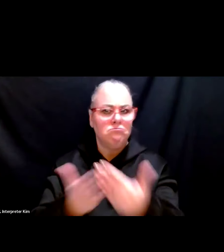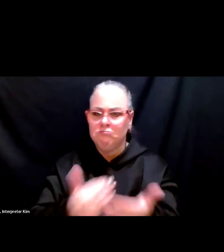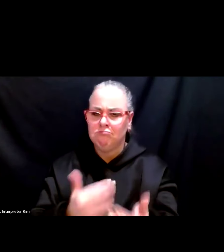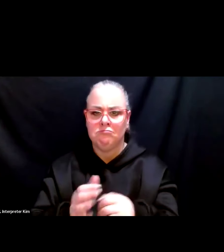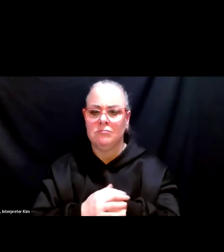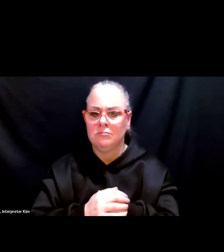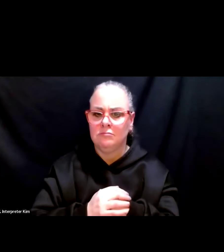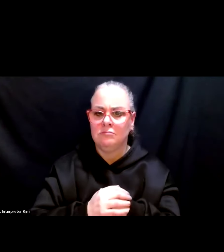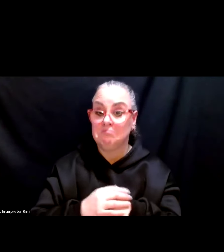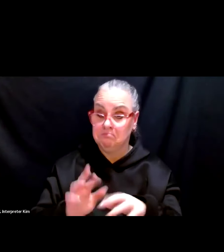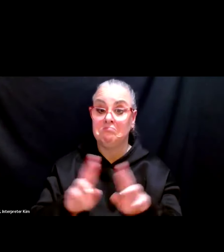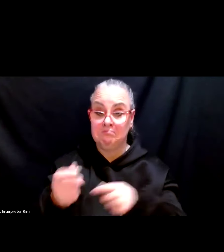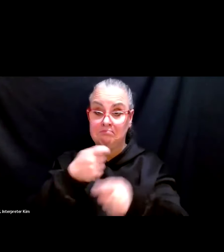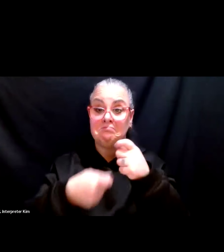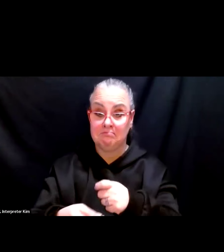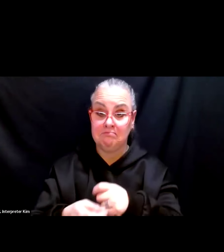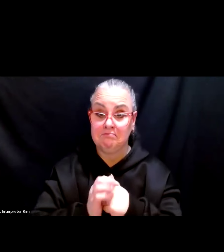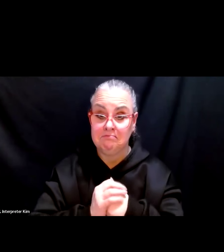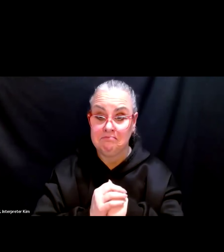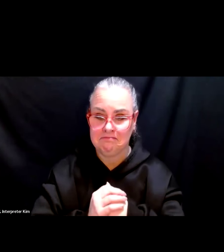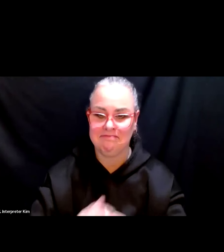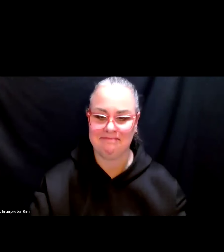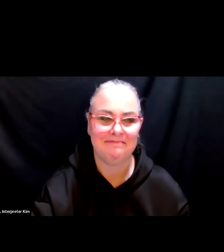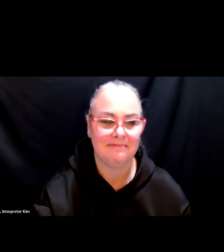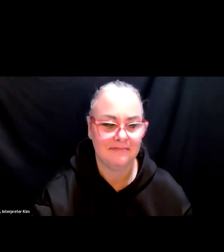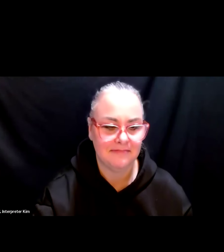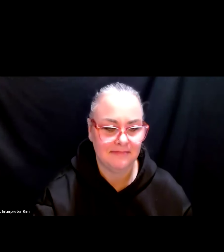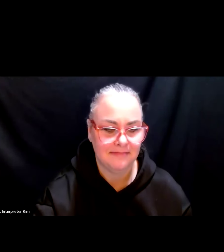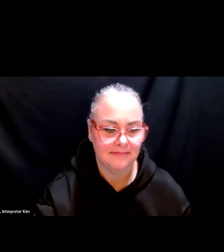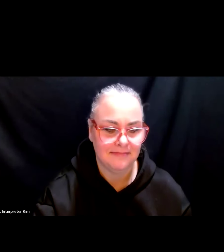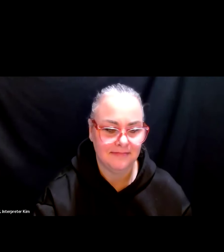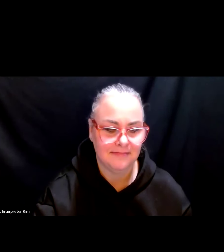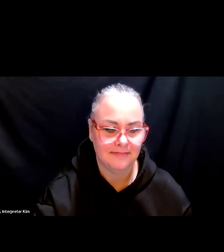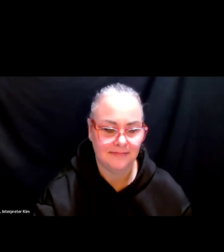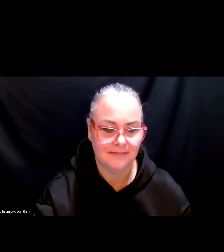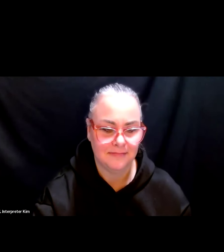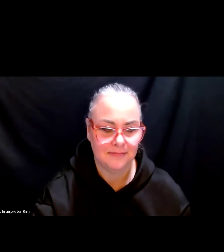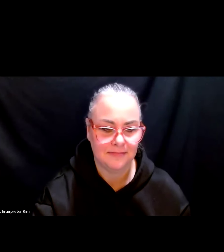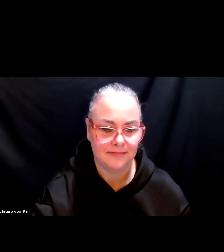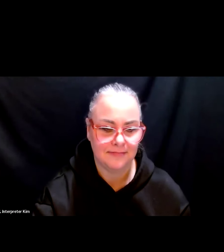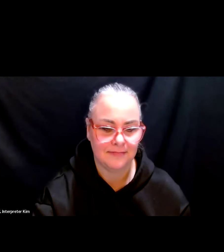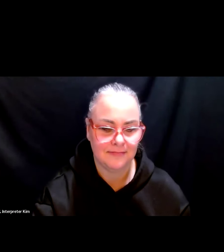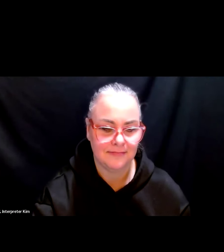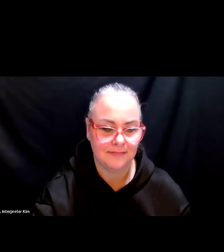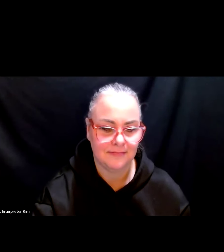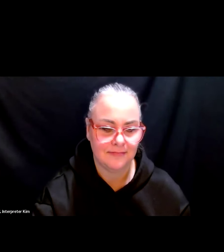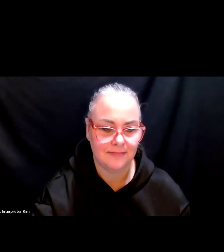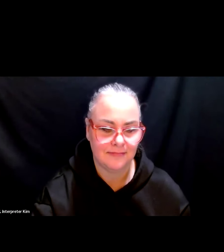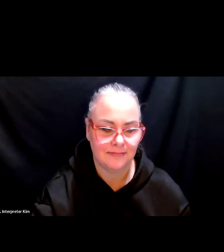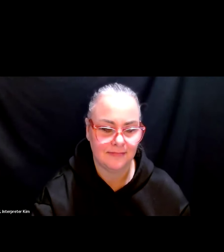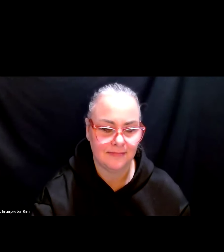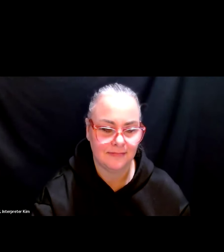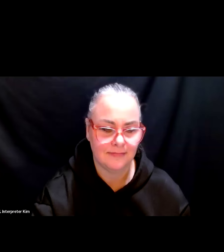32% of BPS's students with disabilities were in substantially separate settings, while both the state and the